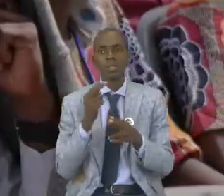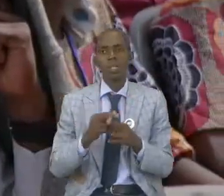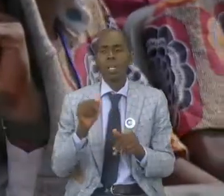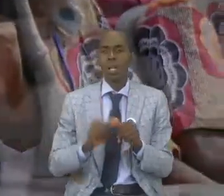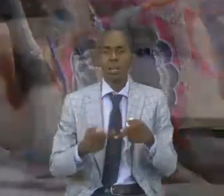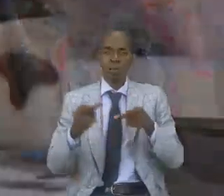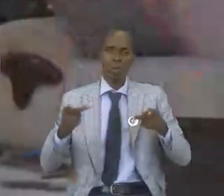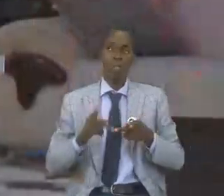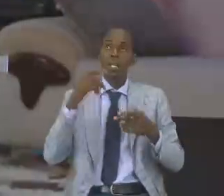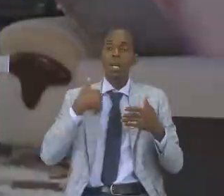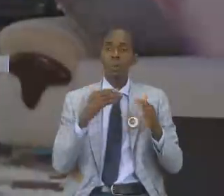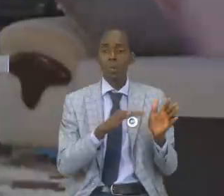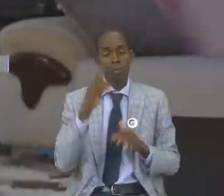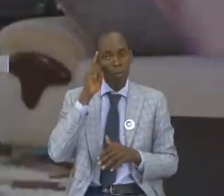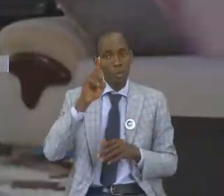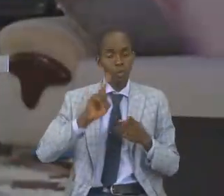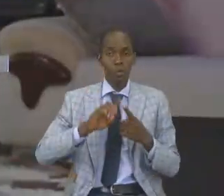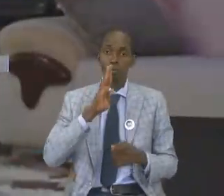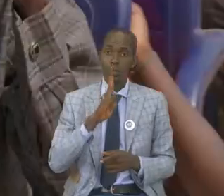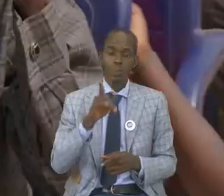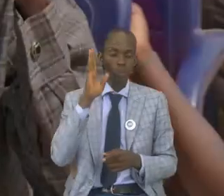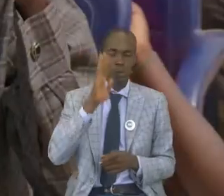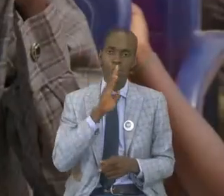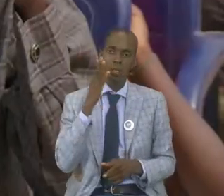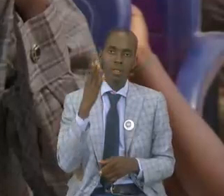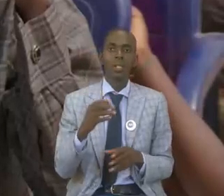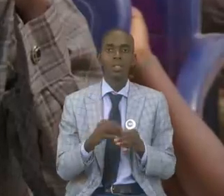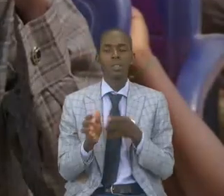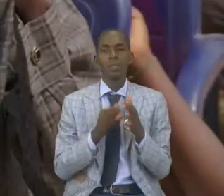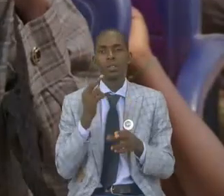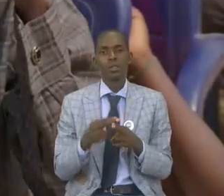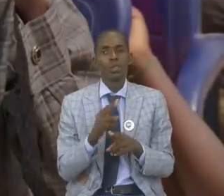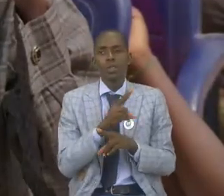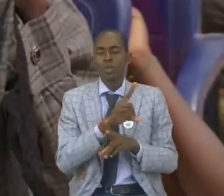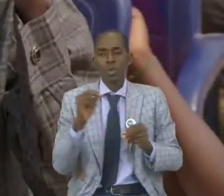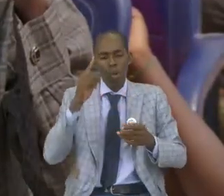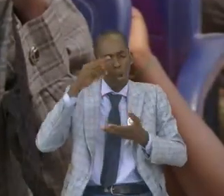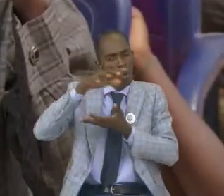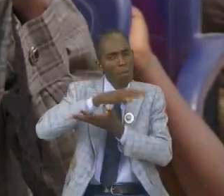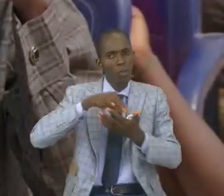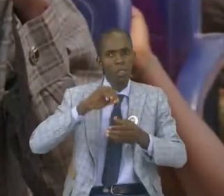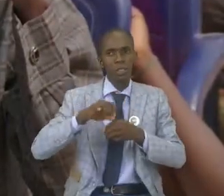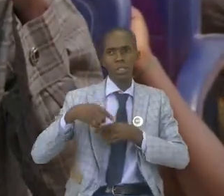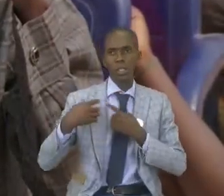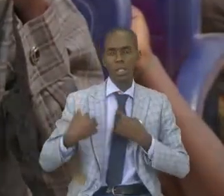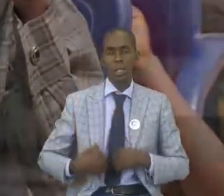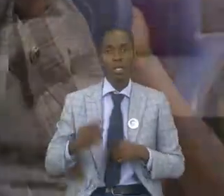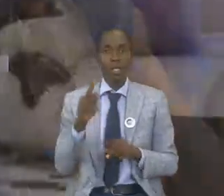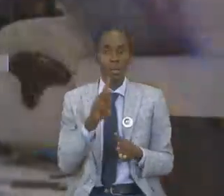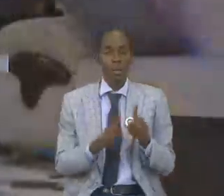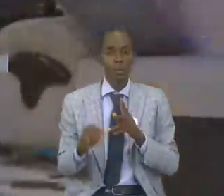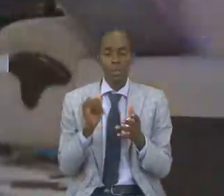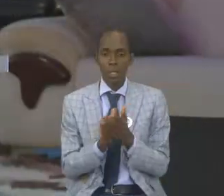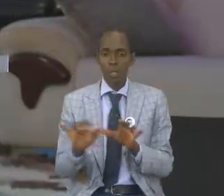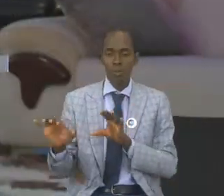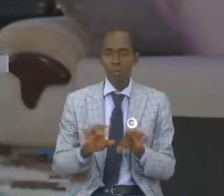get to in life, you will get there. No confusion in your heart. The people that do know